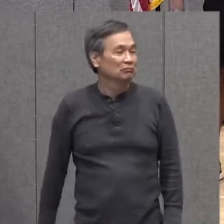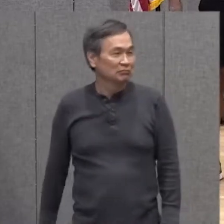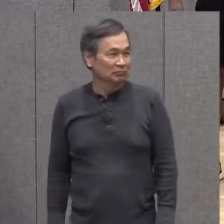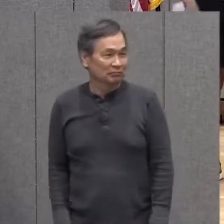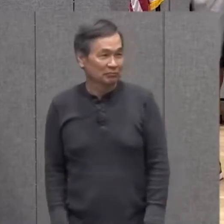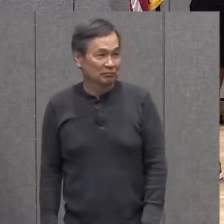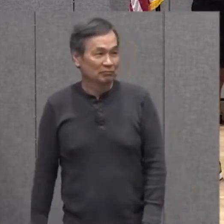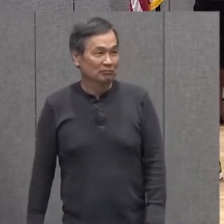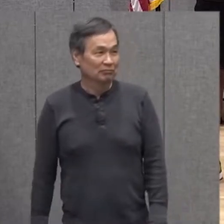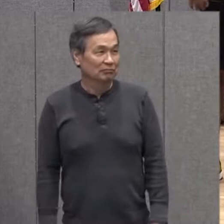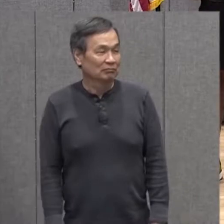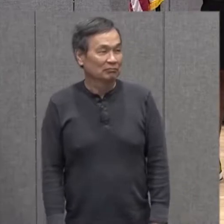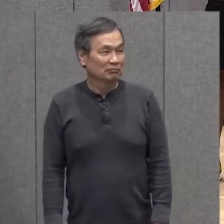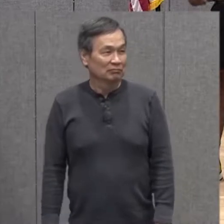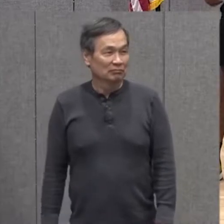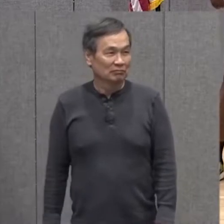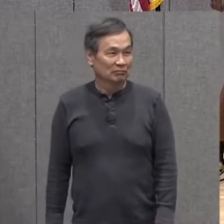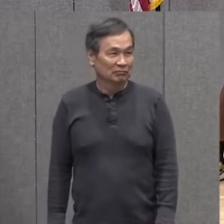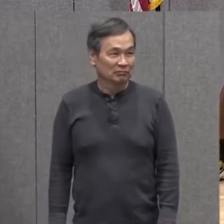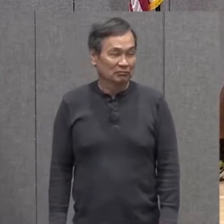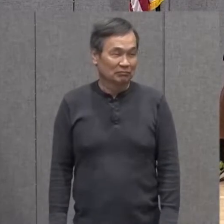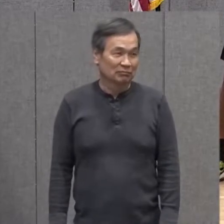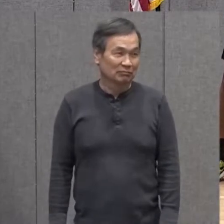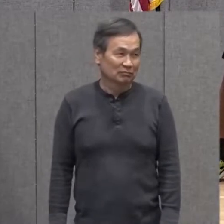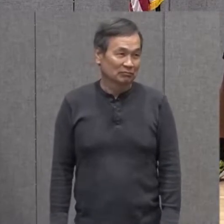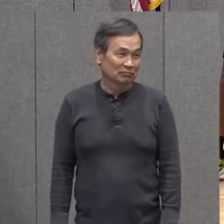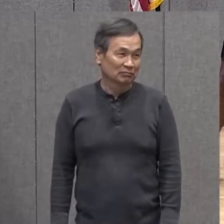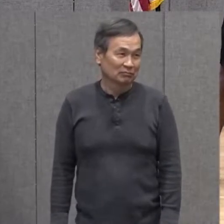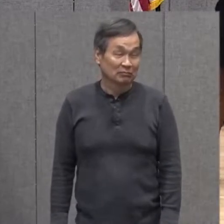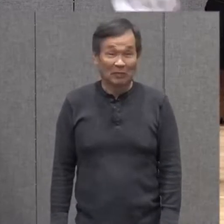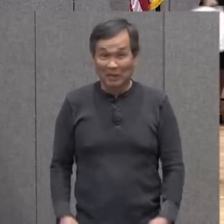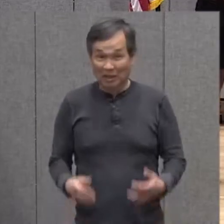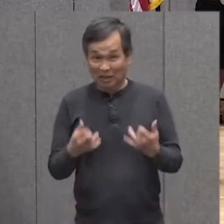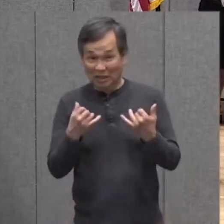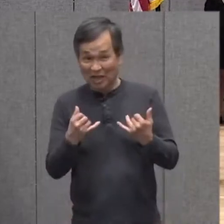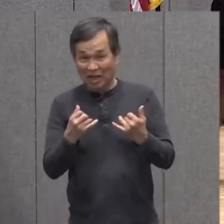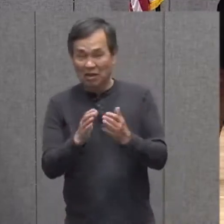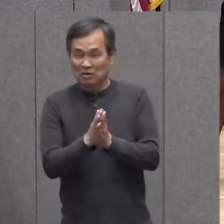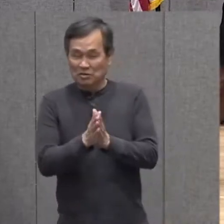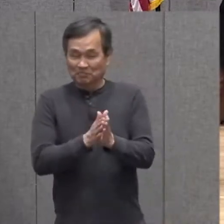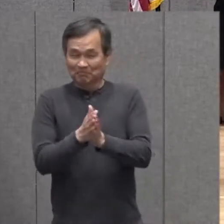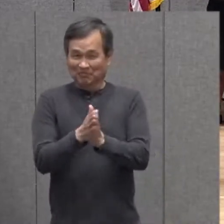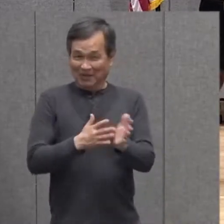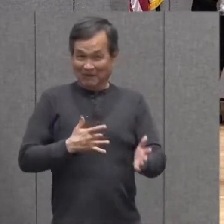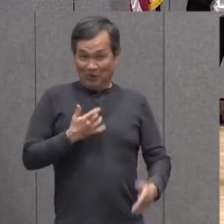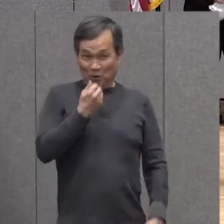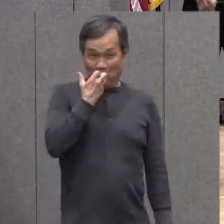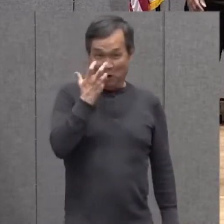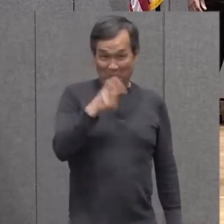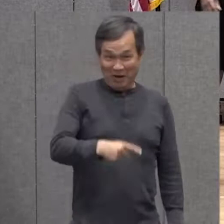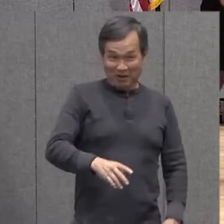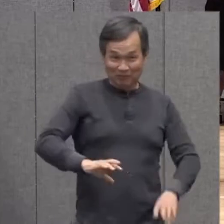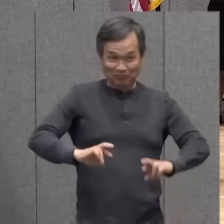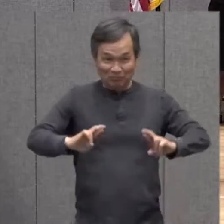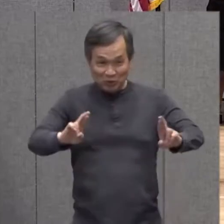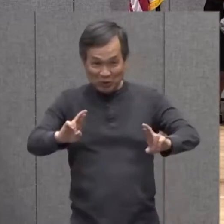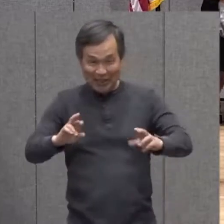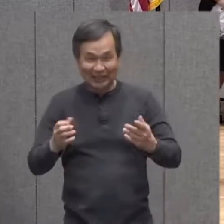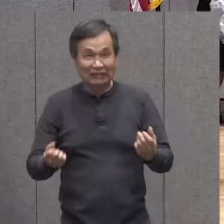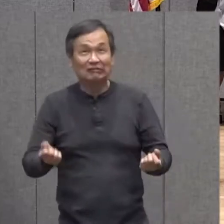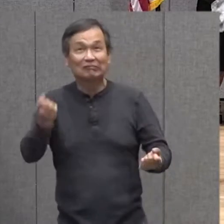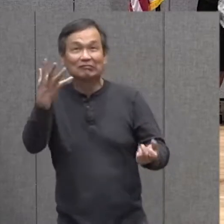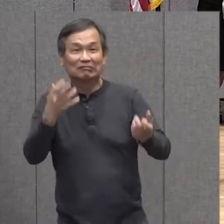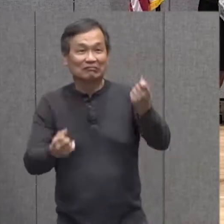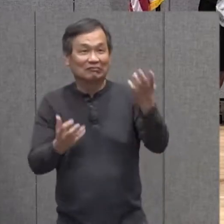piso? 5, 6, 7. All righty. I think we're pretty warmed up now and ready to start some juggling.